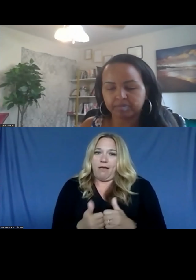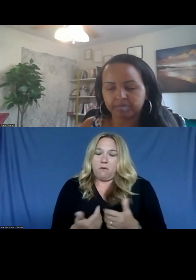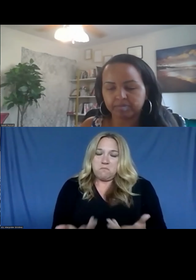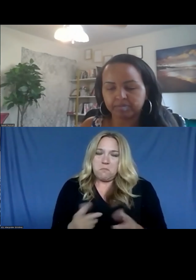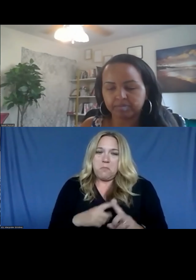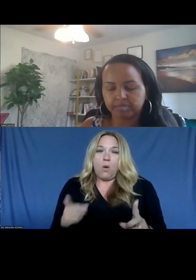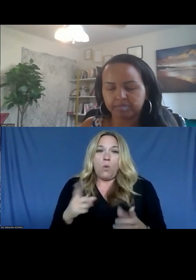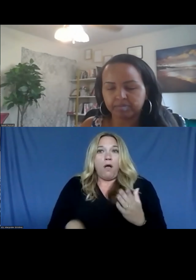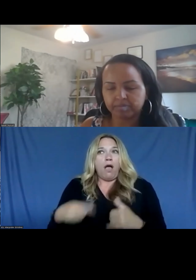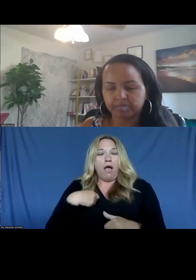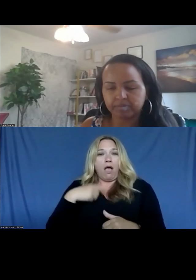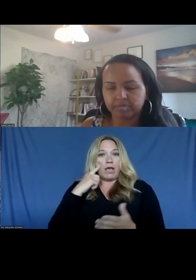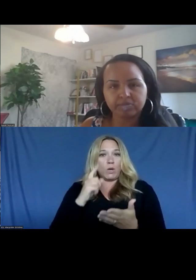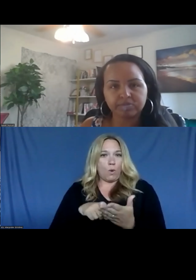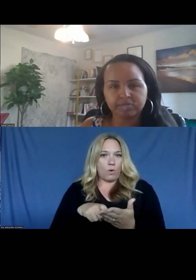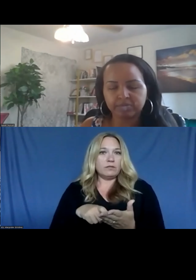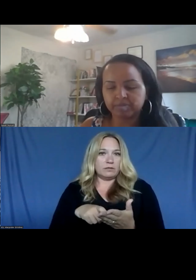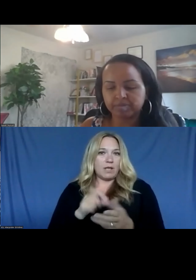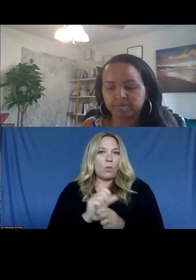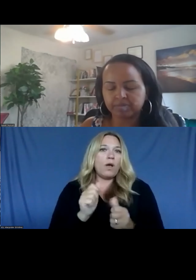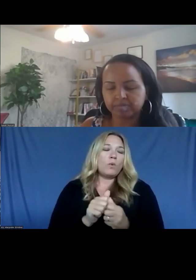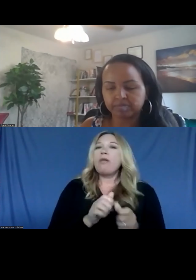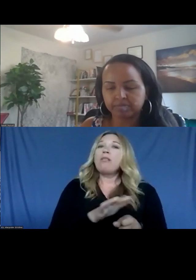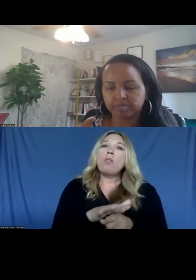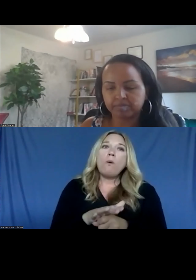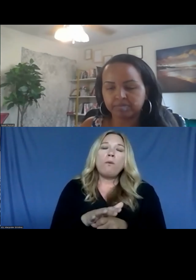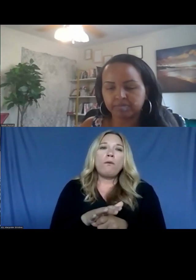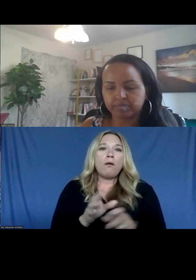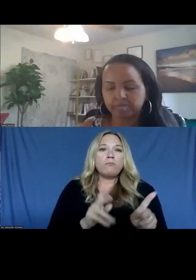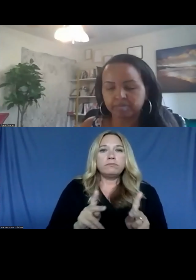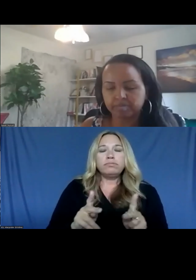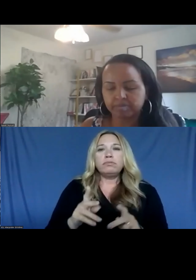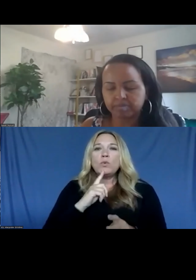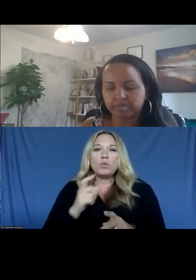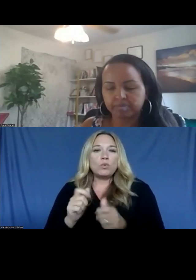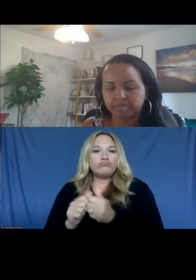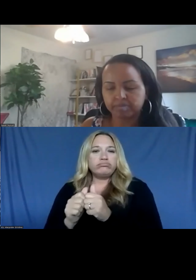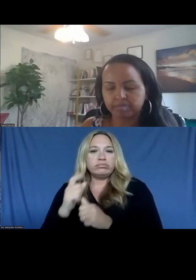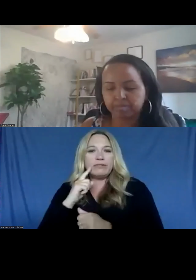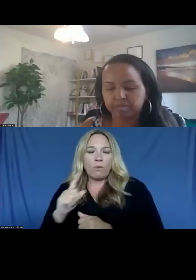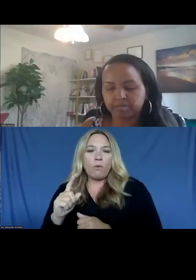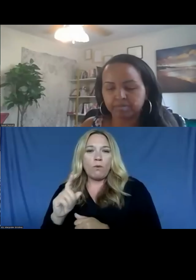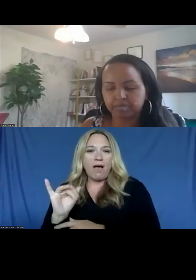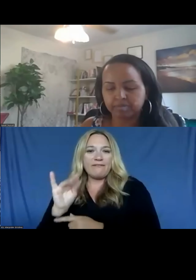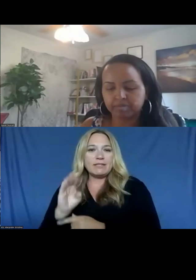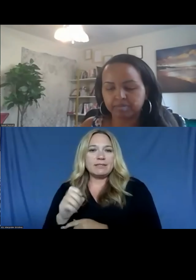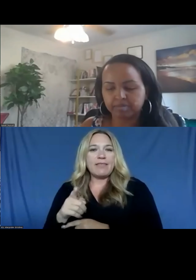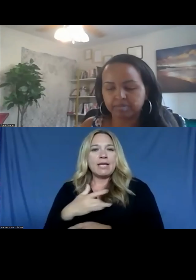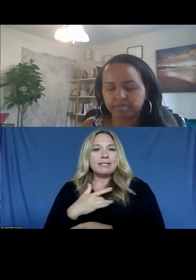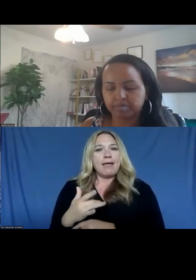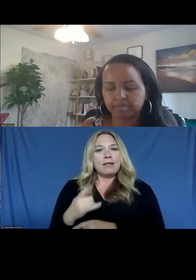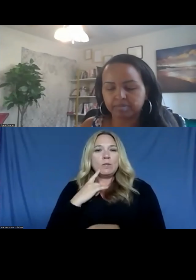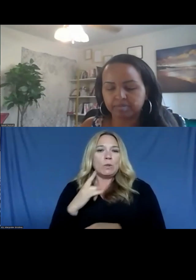noticing and in working with candidates locally and statewide who are running for office, they tend to skew more